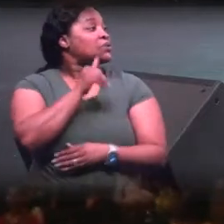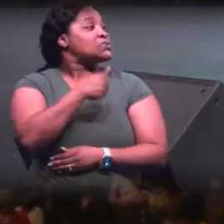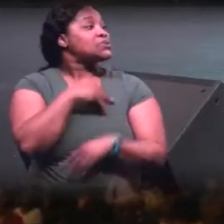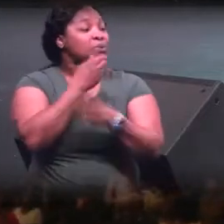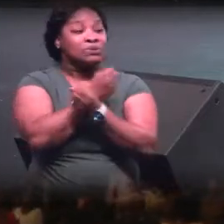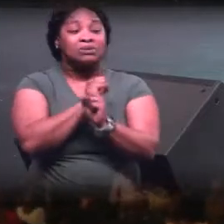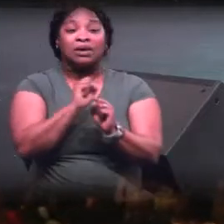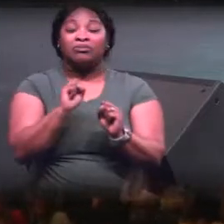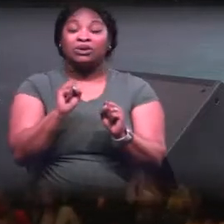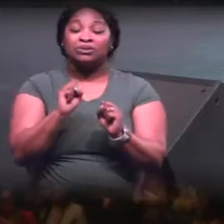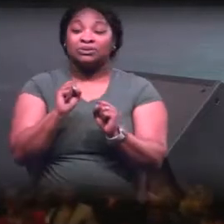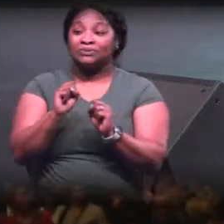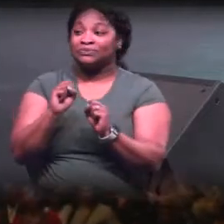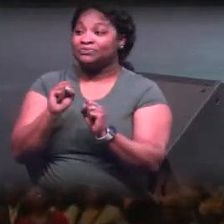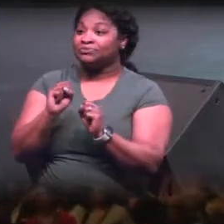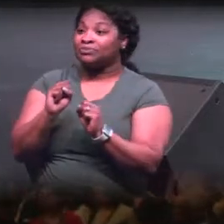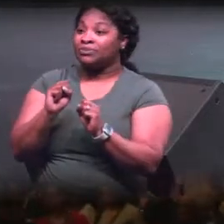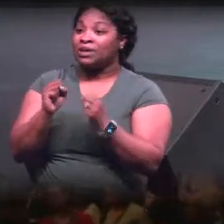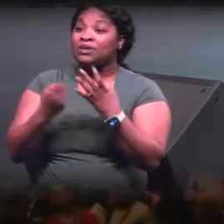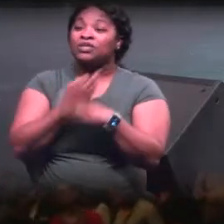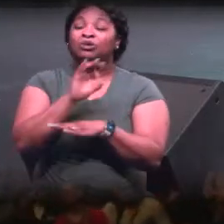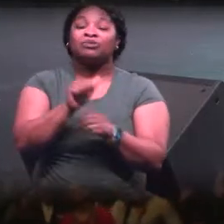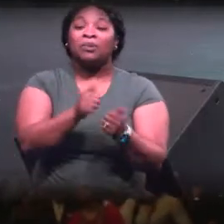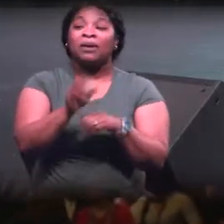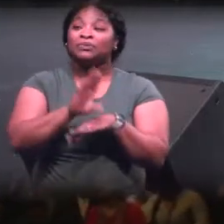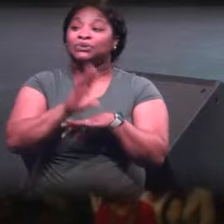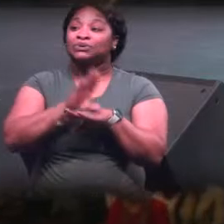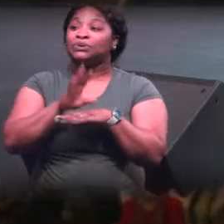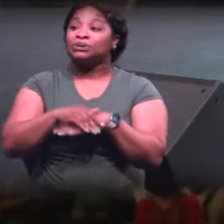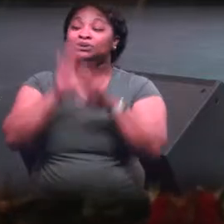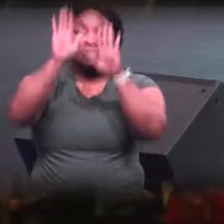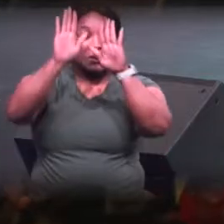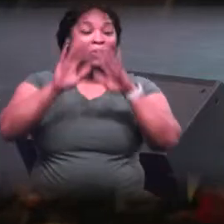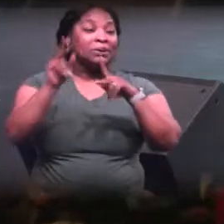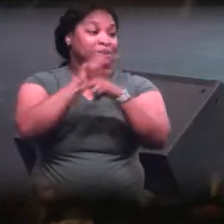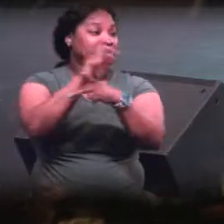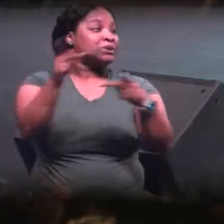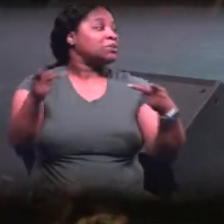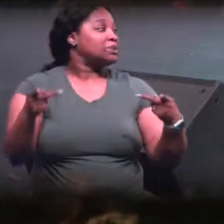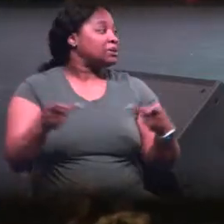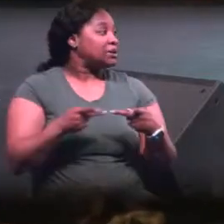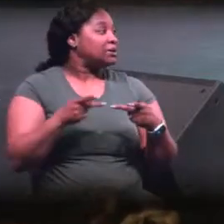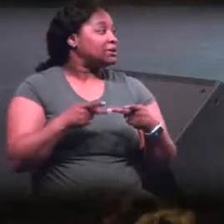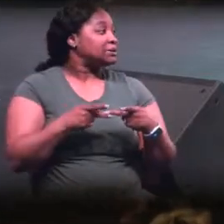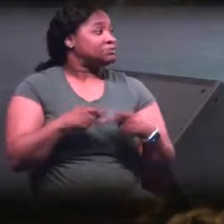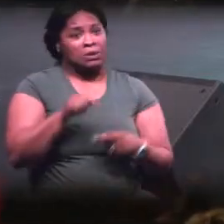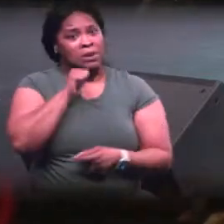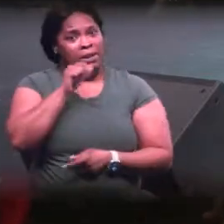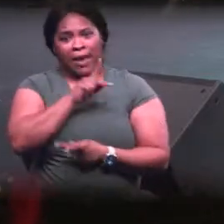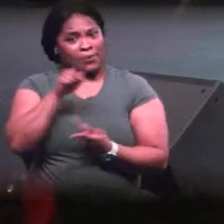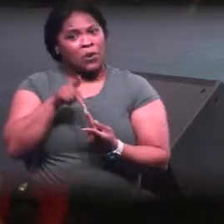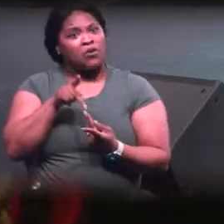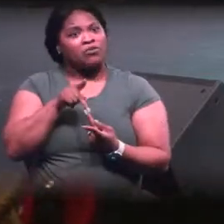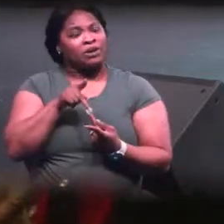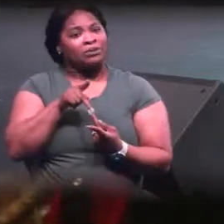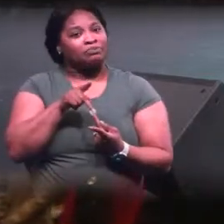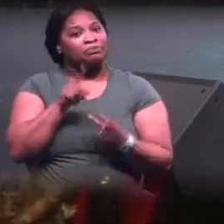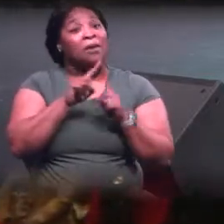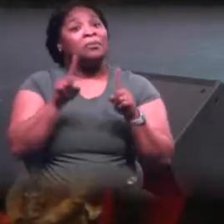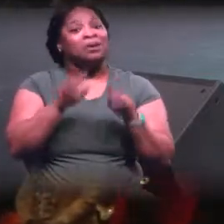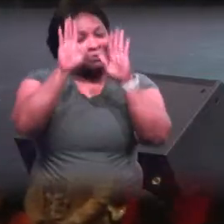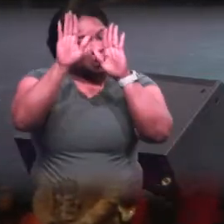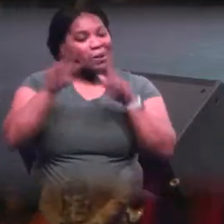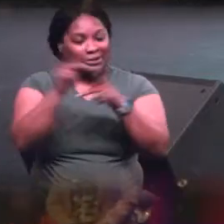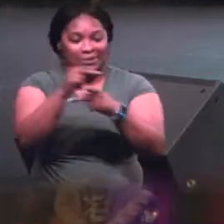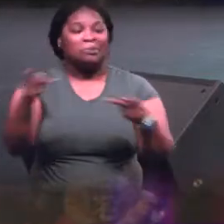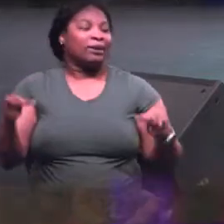soul's salvation, Springfield Baptist Church is a great place. Imperfect though we may be, but a great